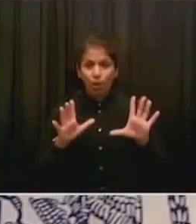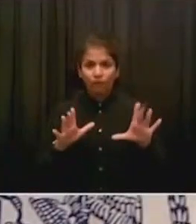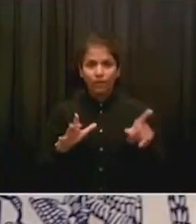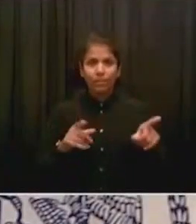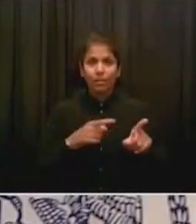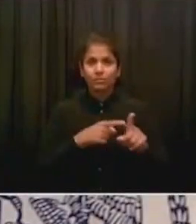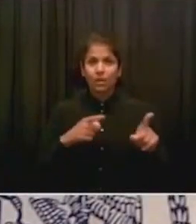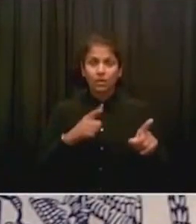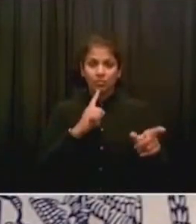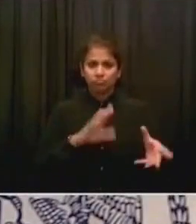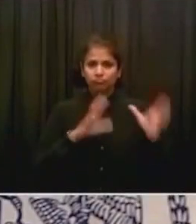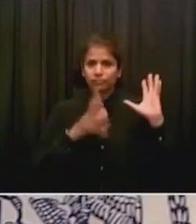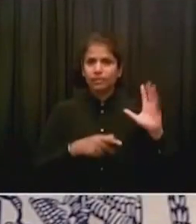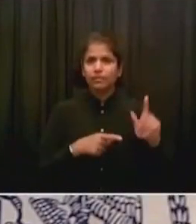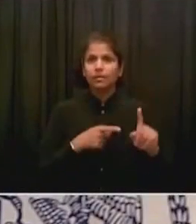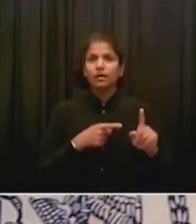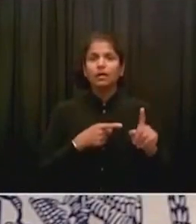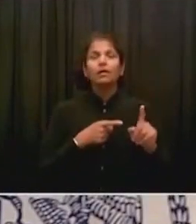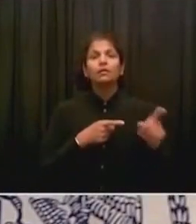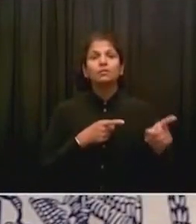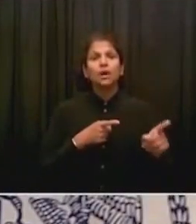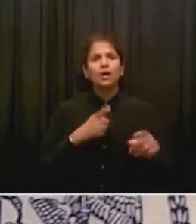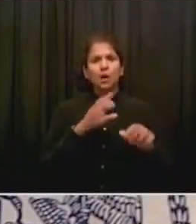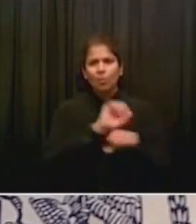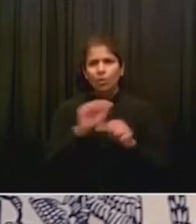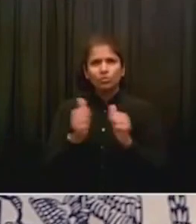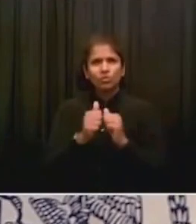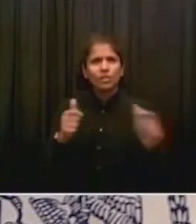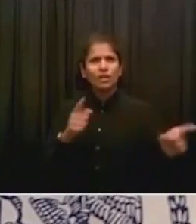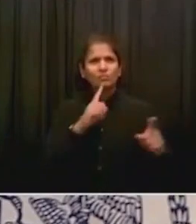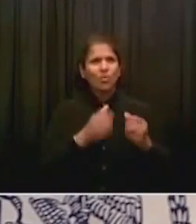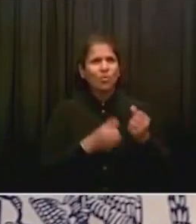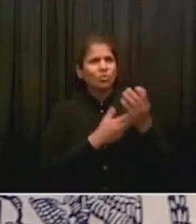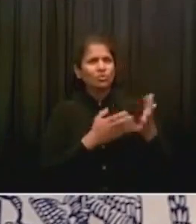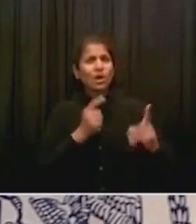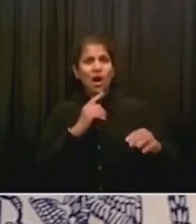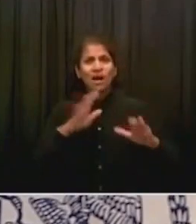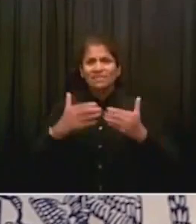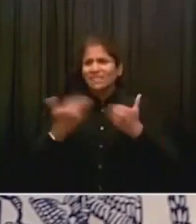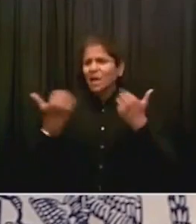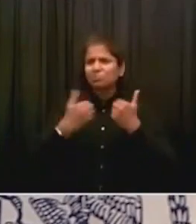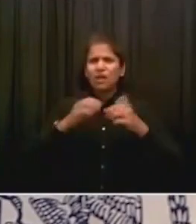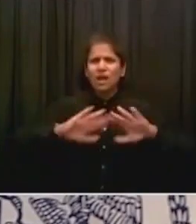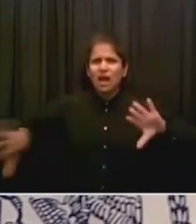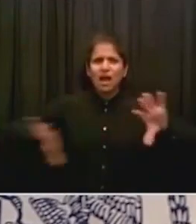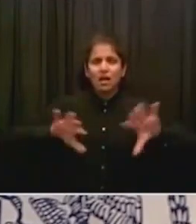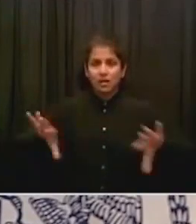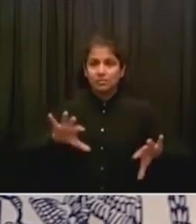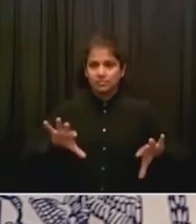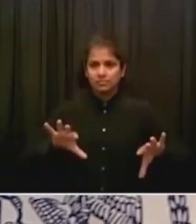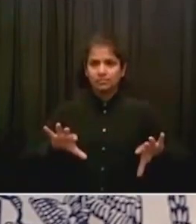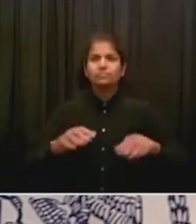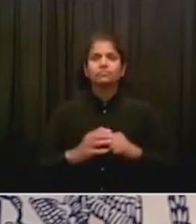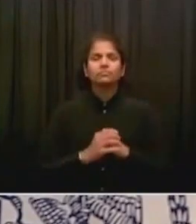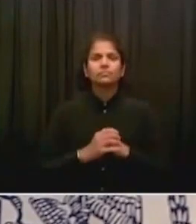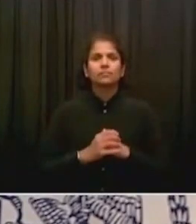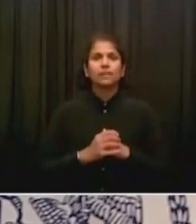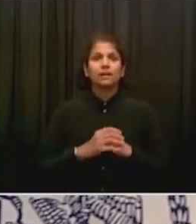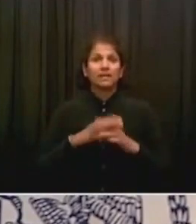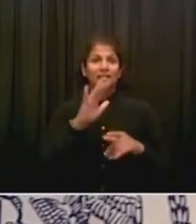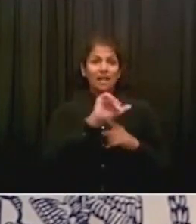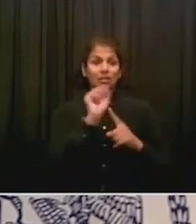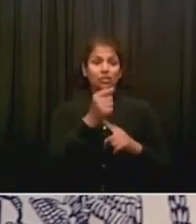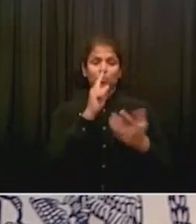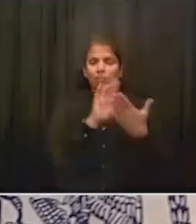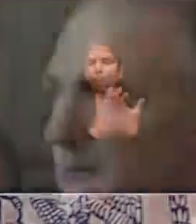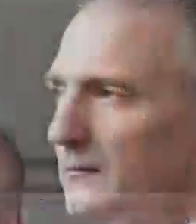voice, but that doesn't cause me to feel anything in this situation because I don't know what's happening. All I hear is an FBI raid.